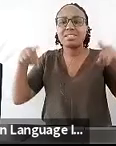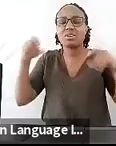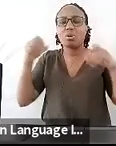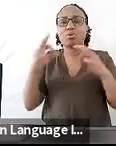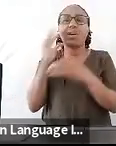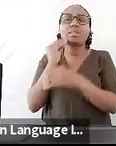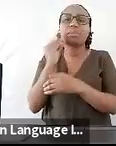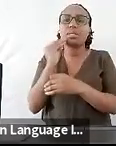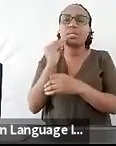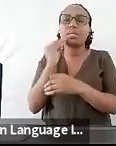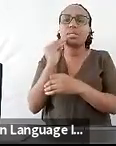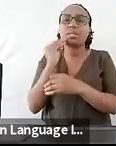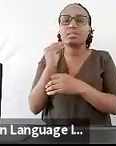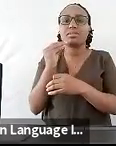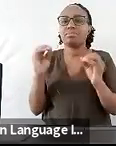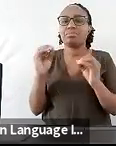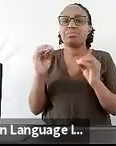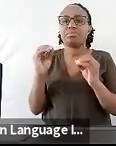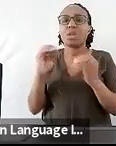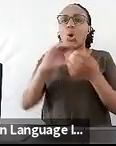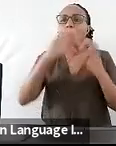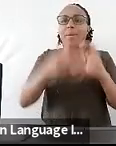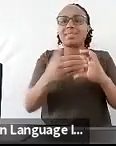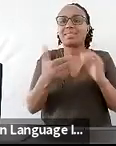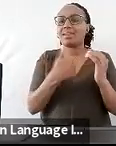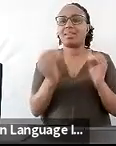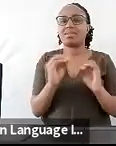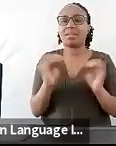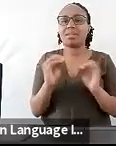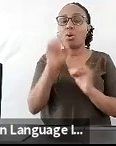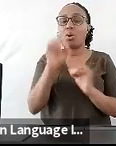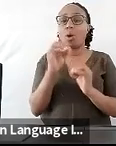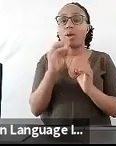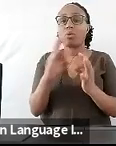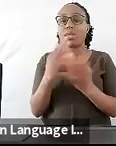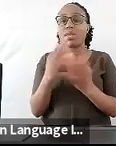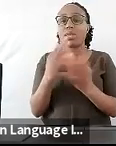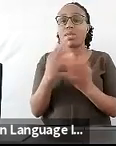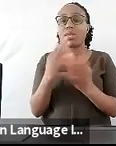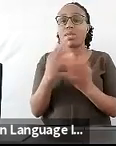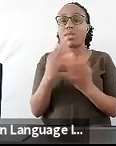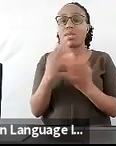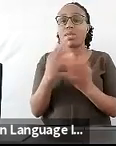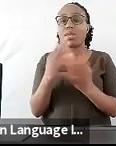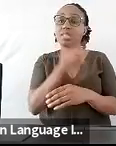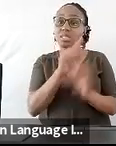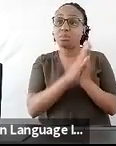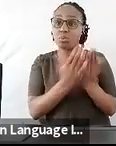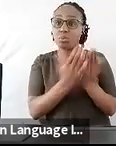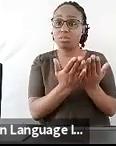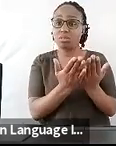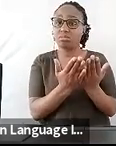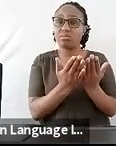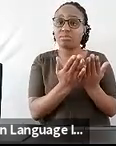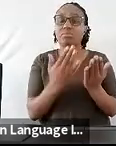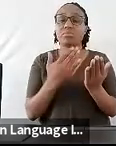complexity, really. And one of the underlying themes of this book is that it's that I wanted it to be a complicated